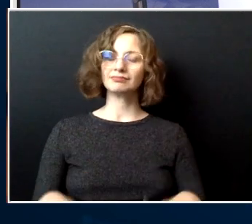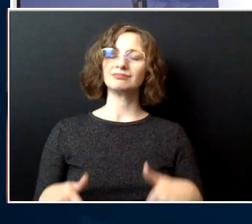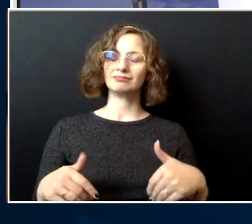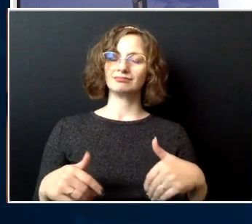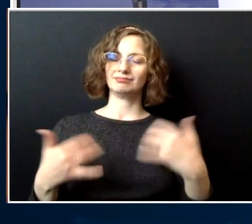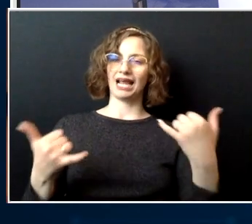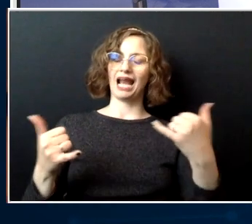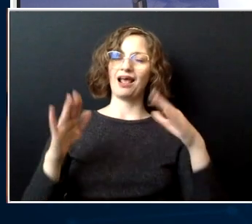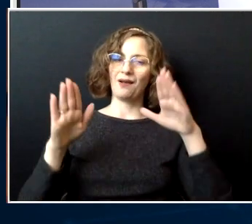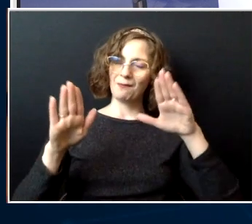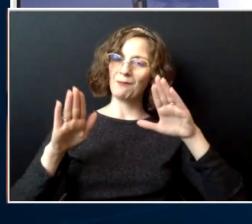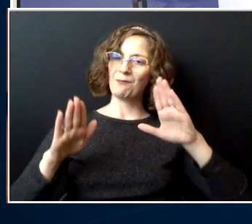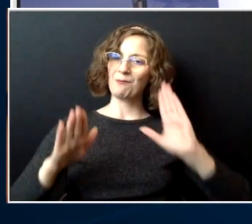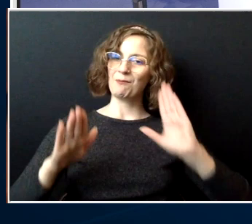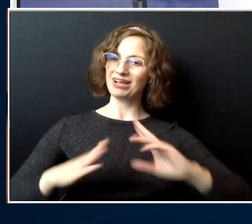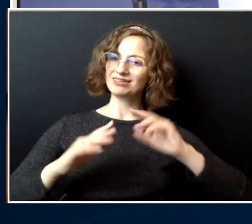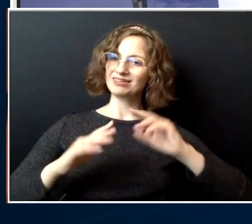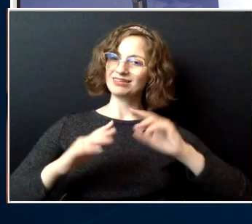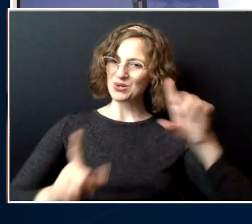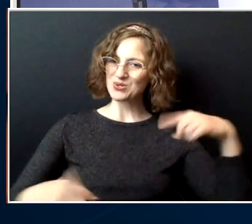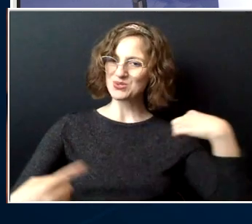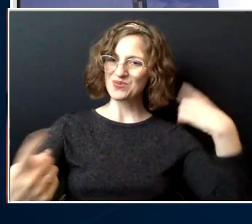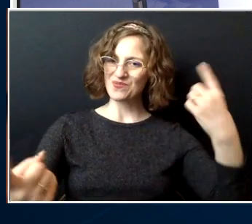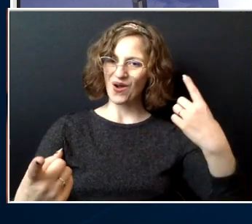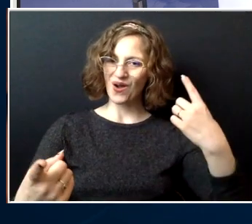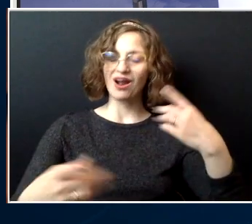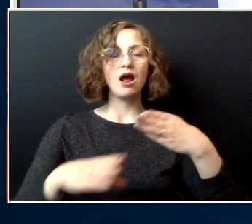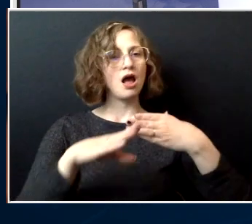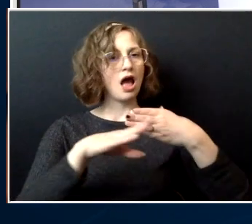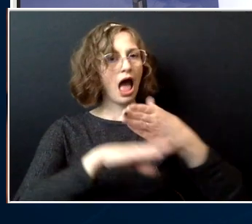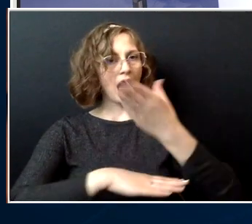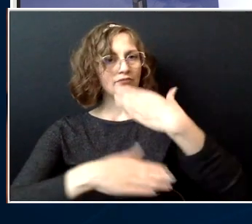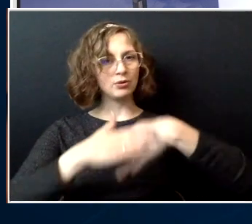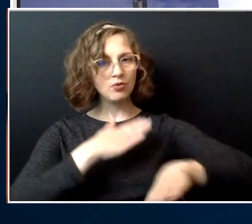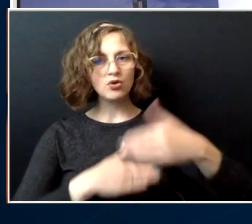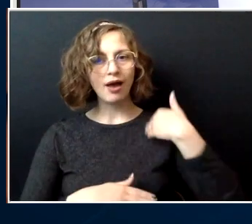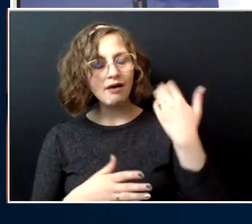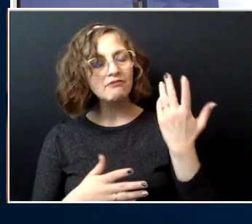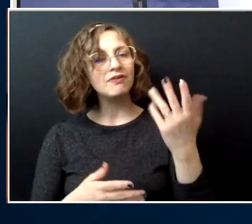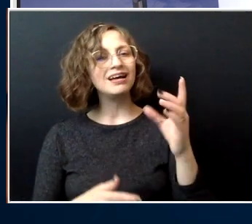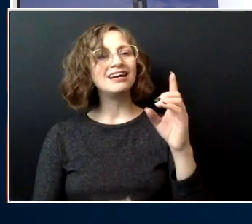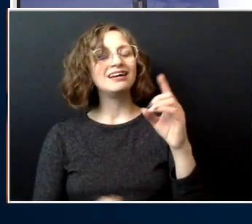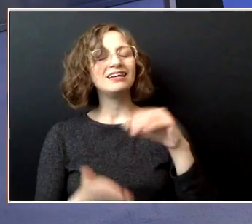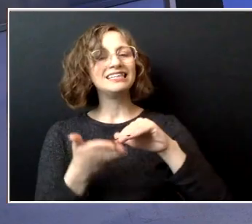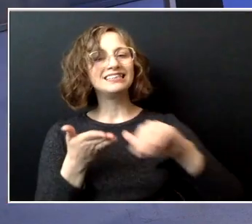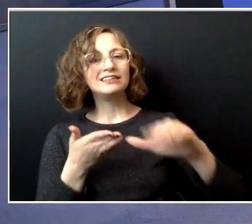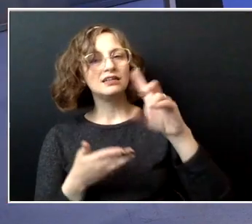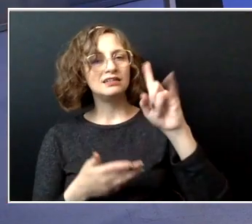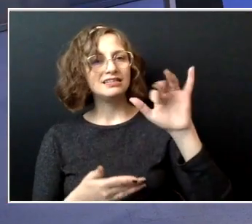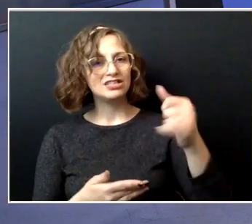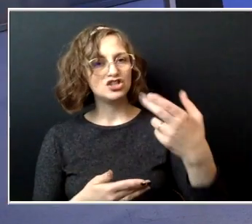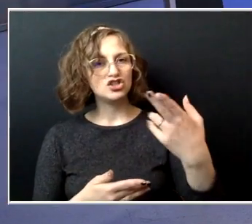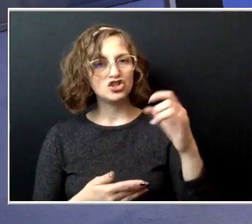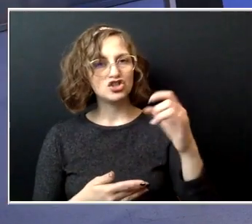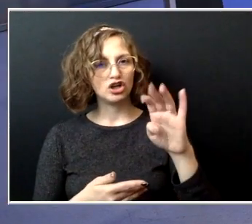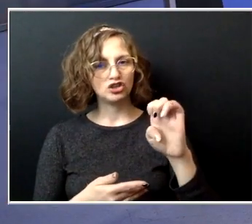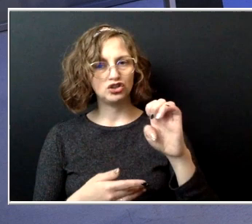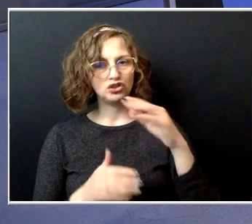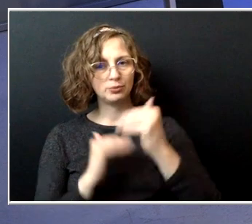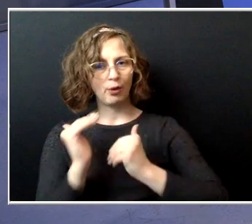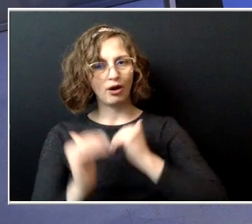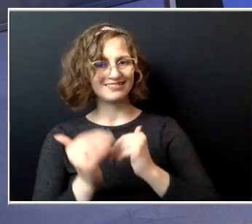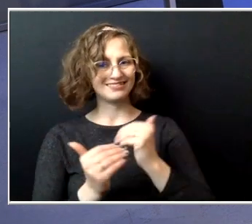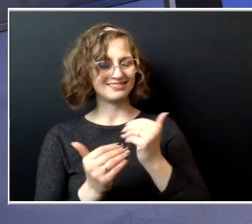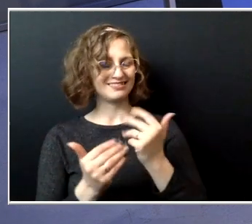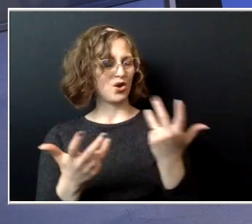we've talked about. Now, after giving birth, there's a whole discharge process. What kind of discussions do we have to make sure that discharge is